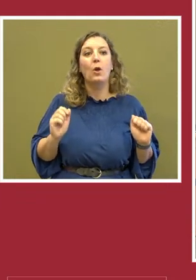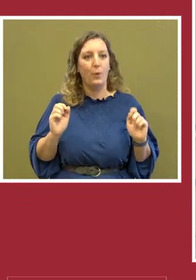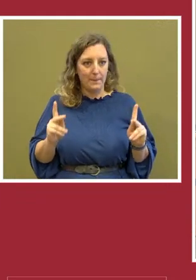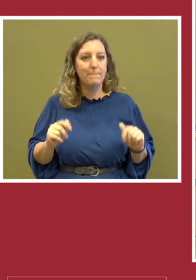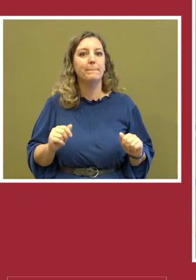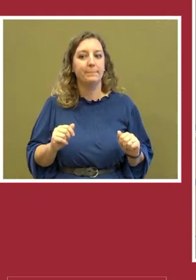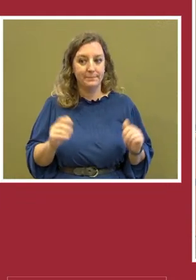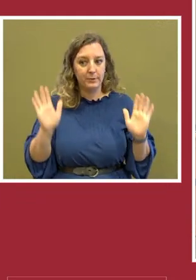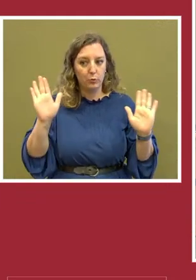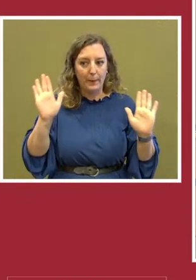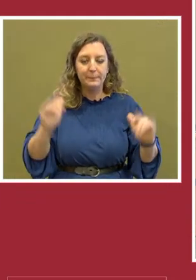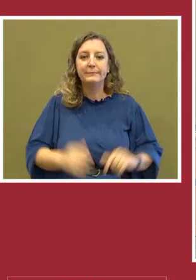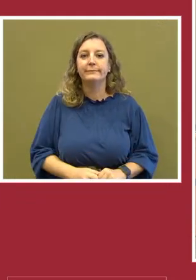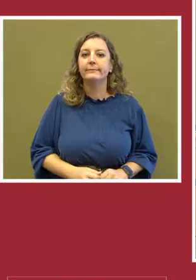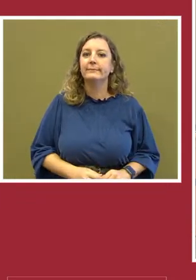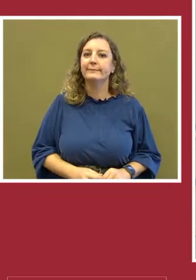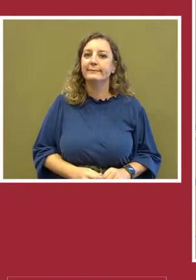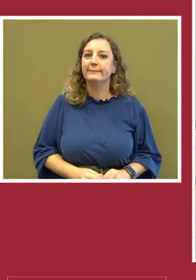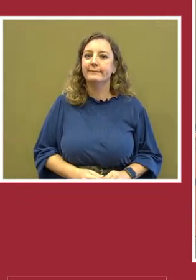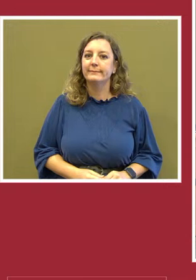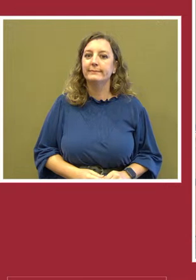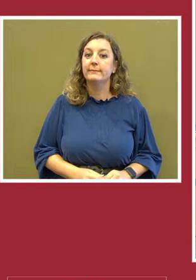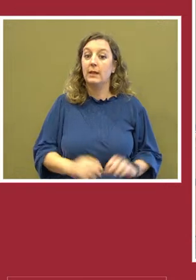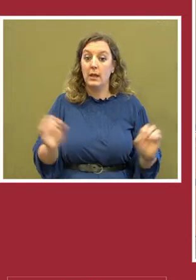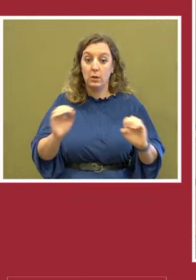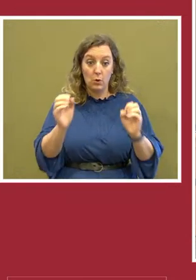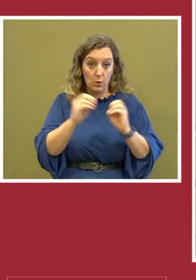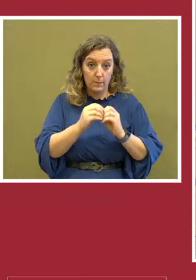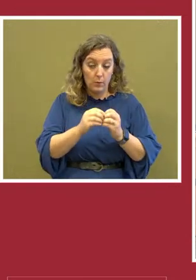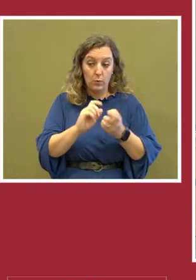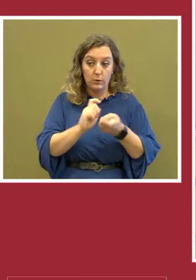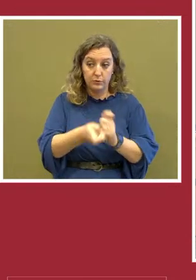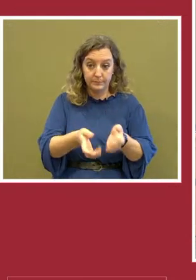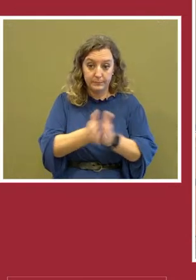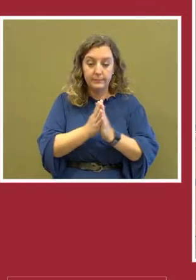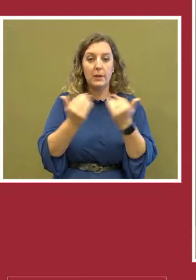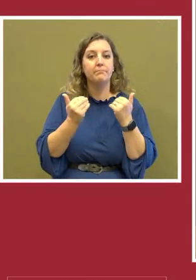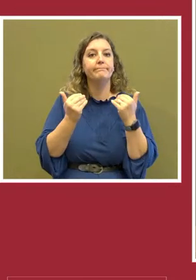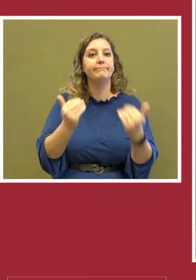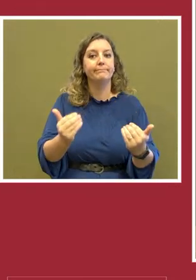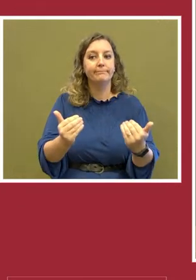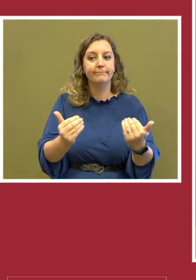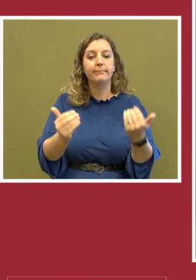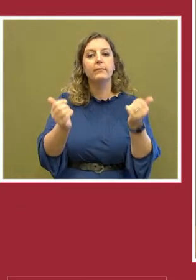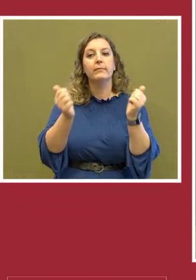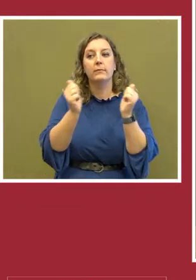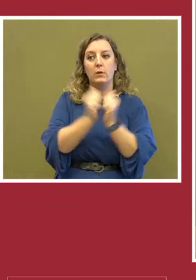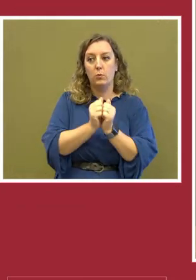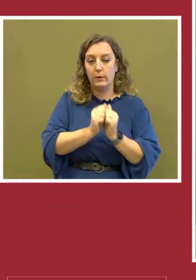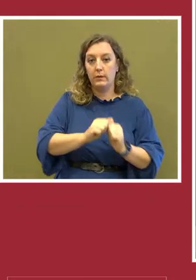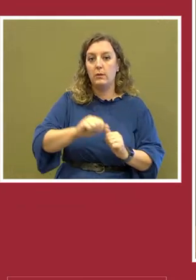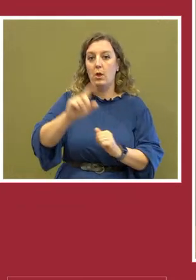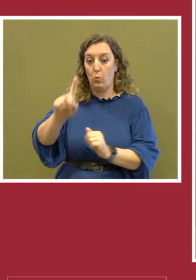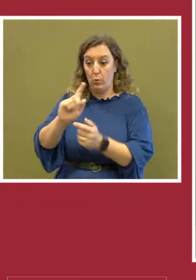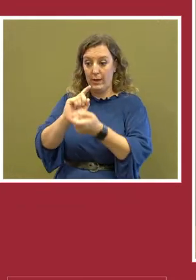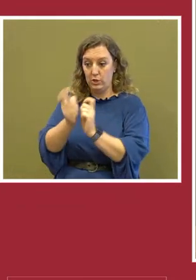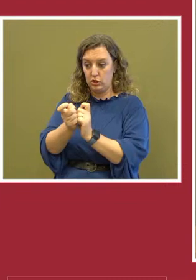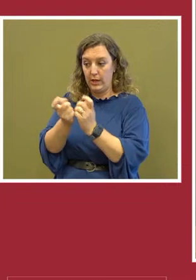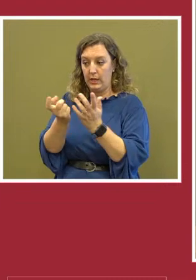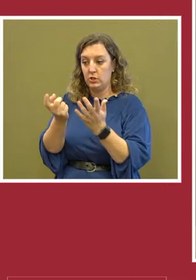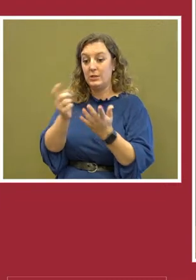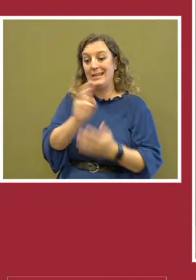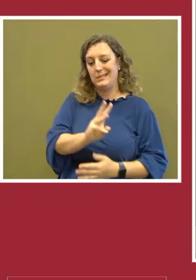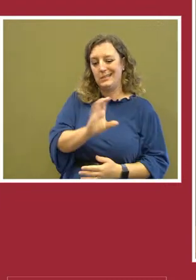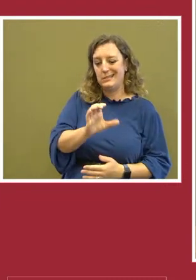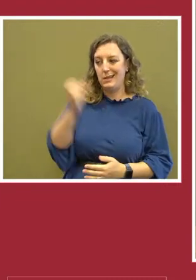Okay, great. Hearing no further changes, we will move forward with the one change that we are removing,